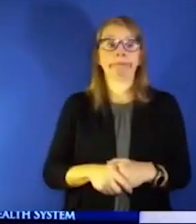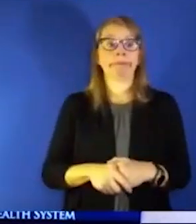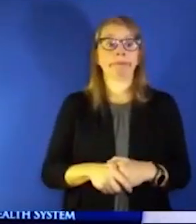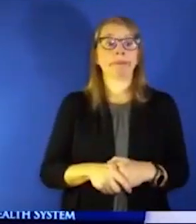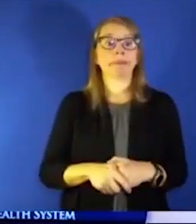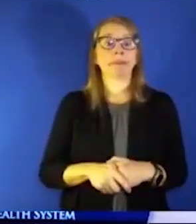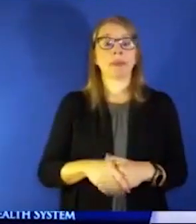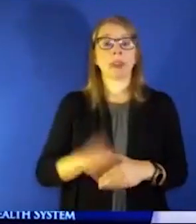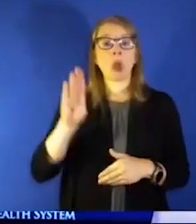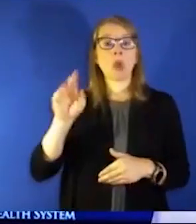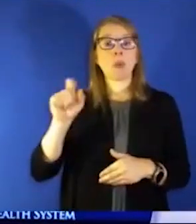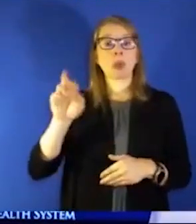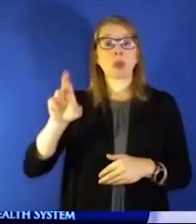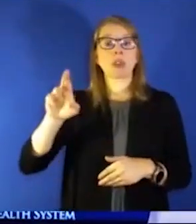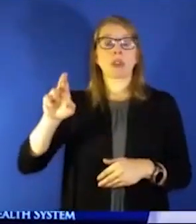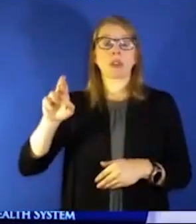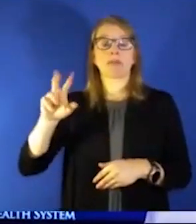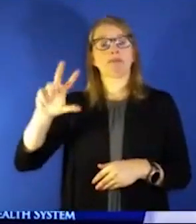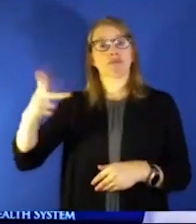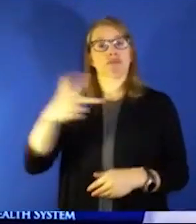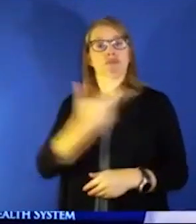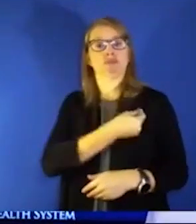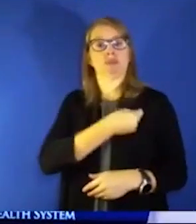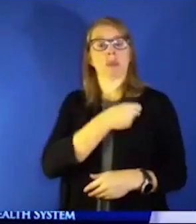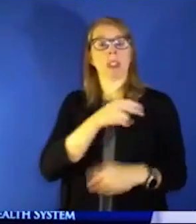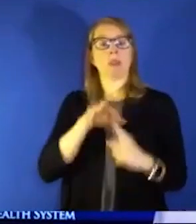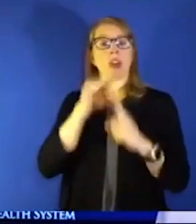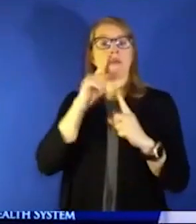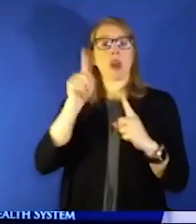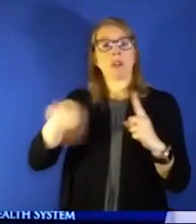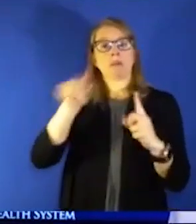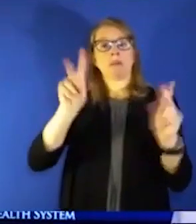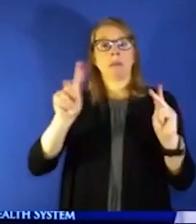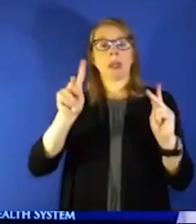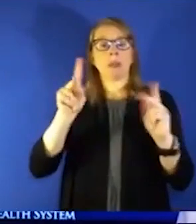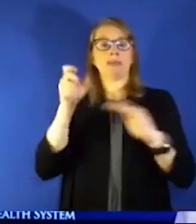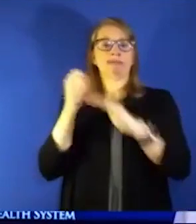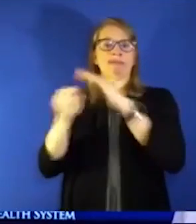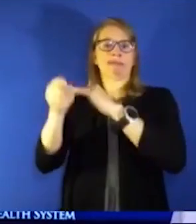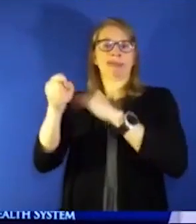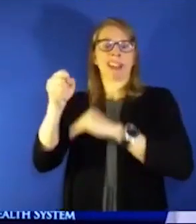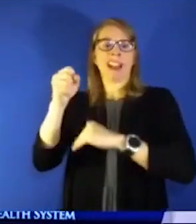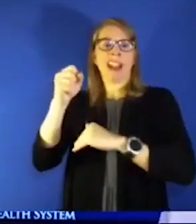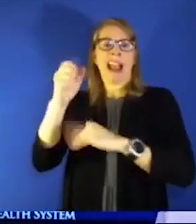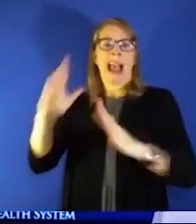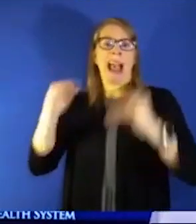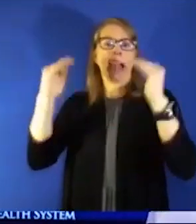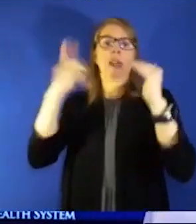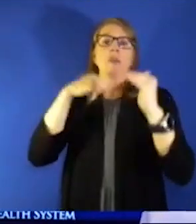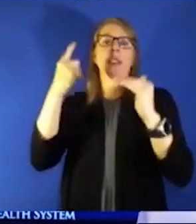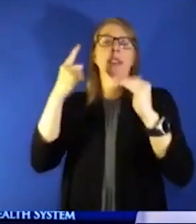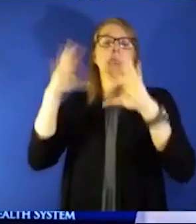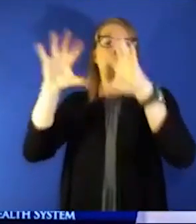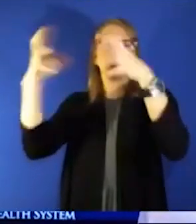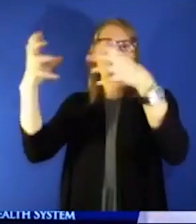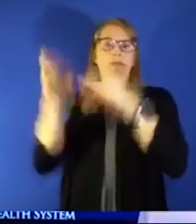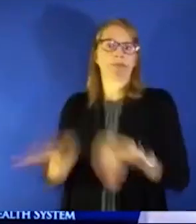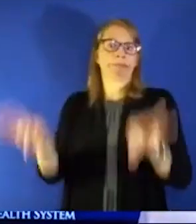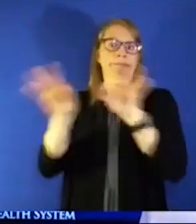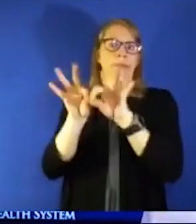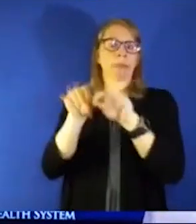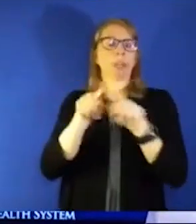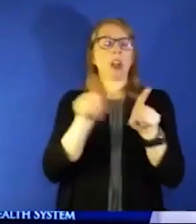additional dosing, especially for those people that fall into those high-risk categories, is extremely important. But we also need to continue focusing